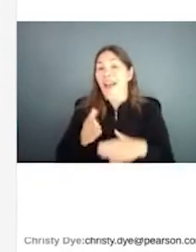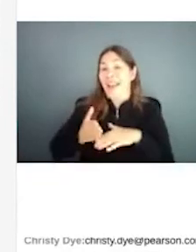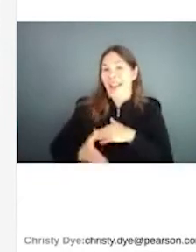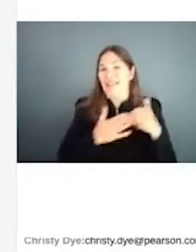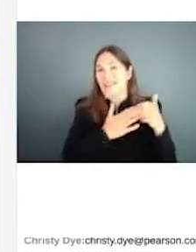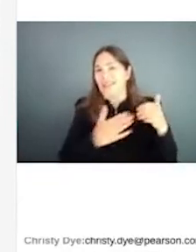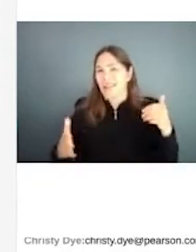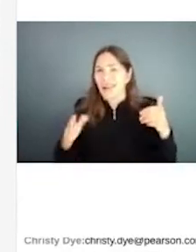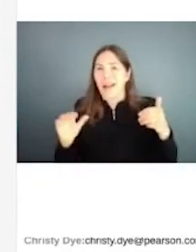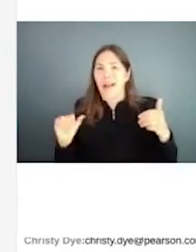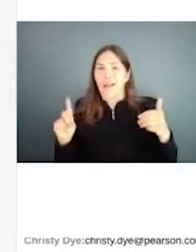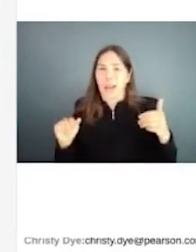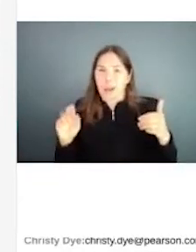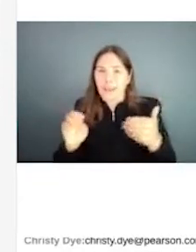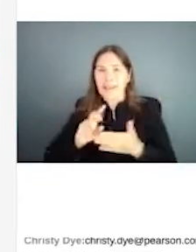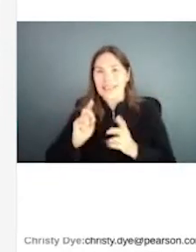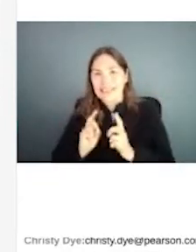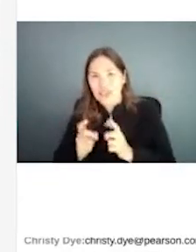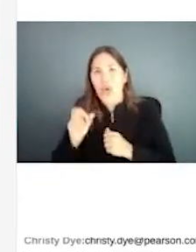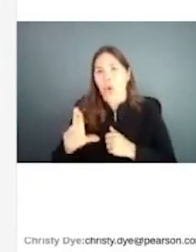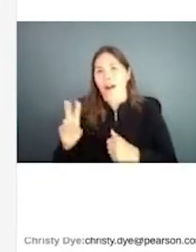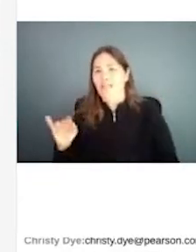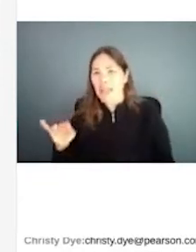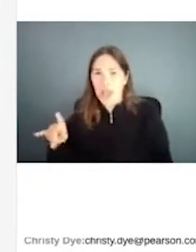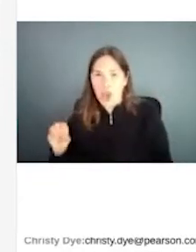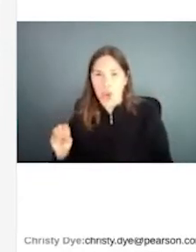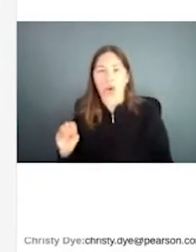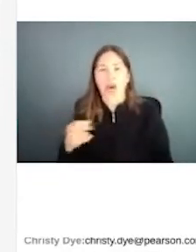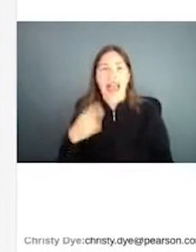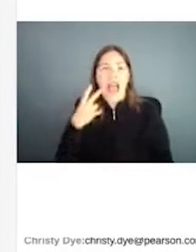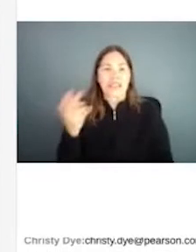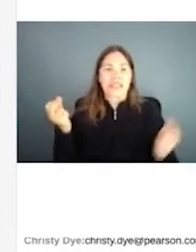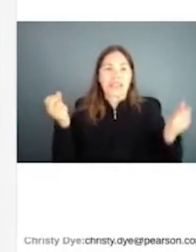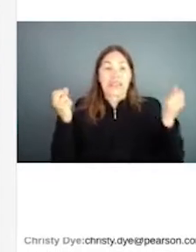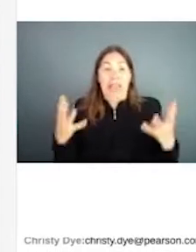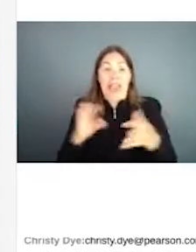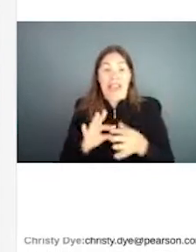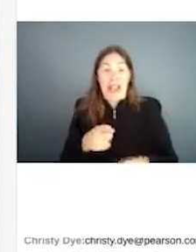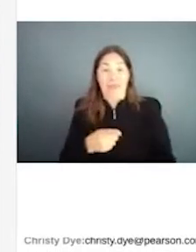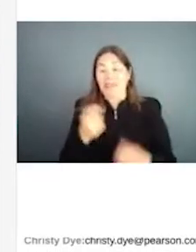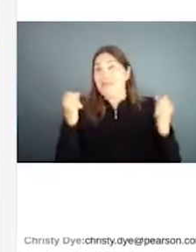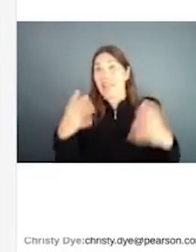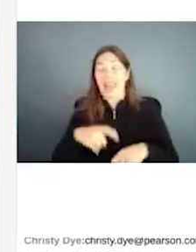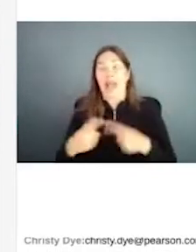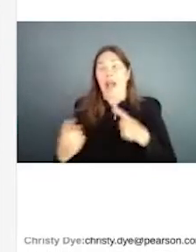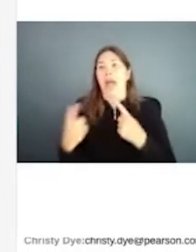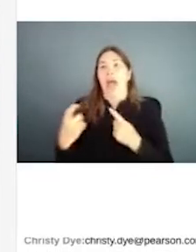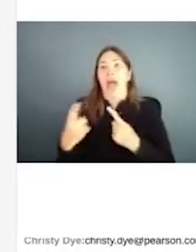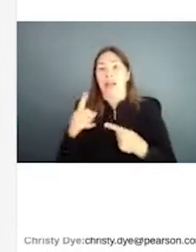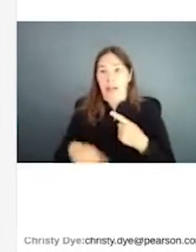Adobe Digital or Adobe Video. Okay. And I see tons of comments all the time about,